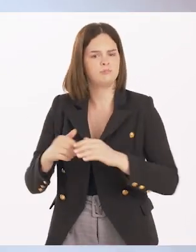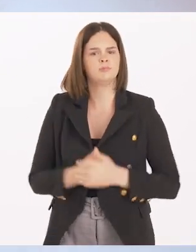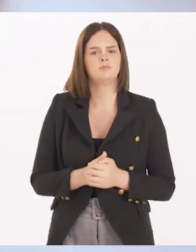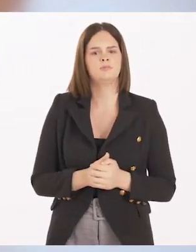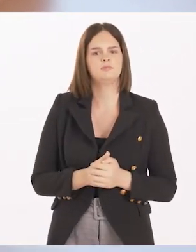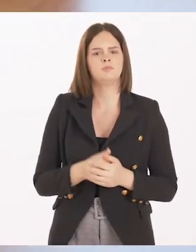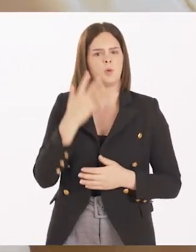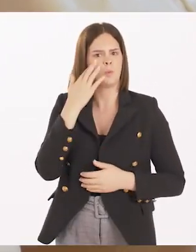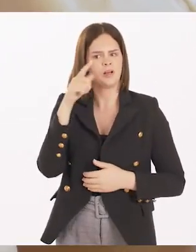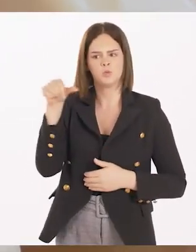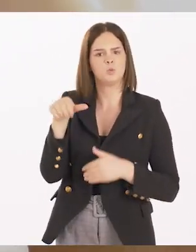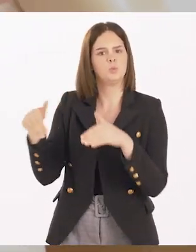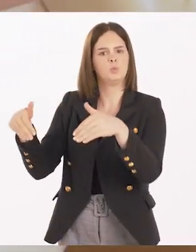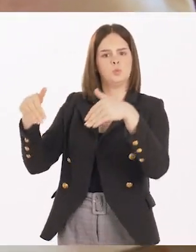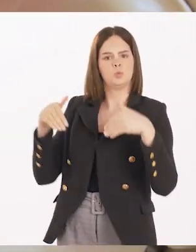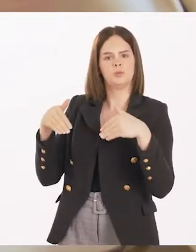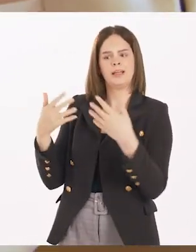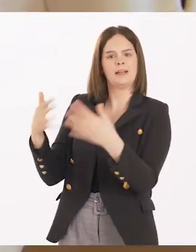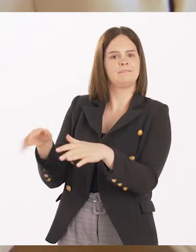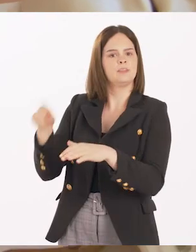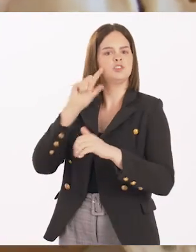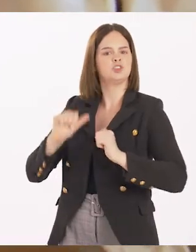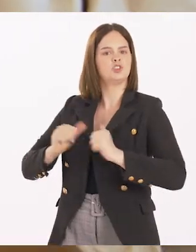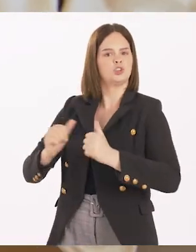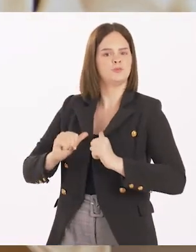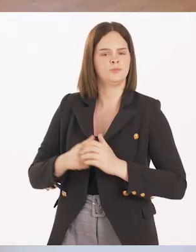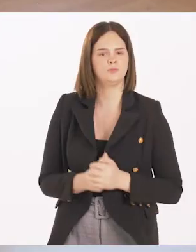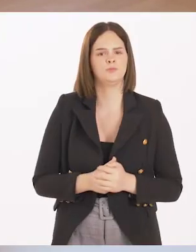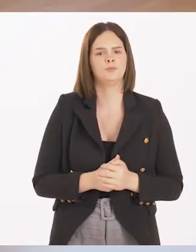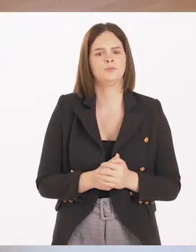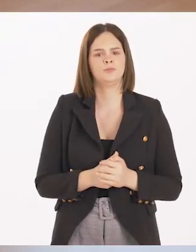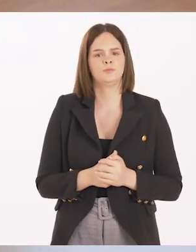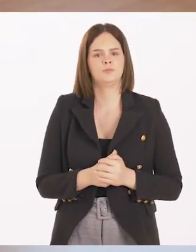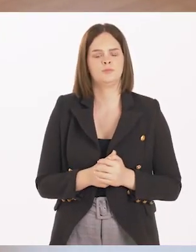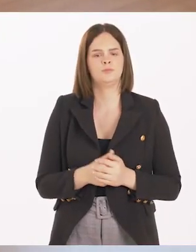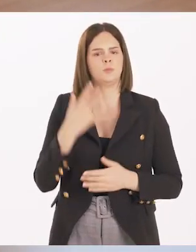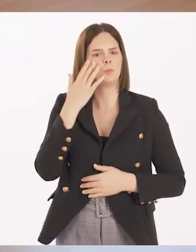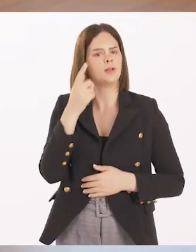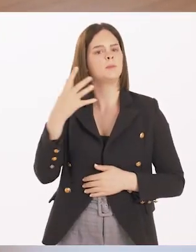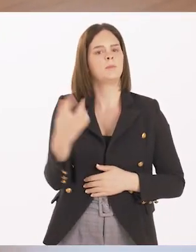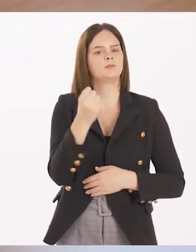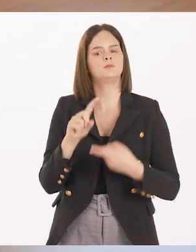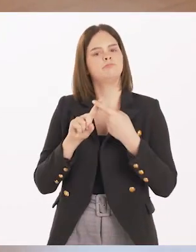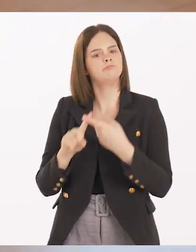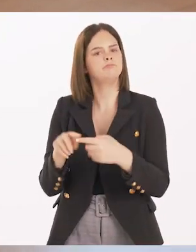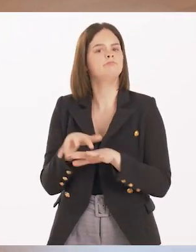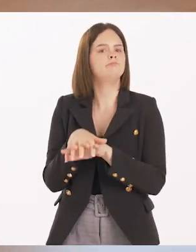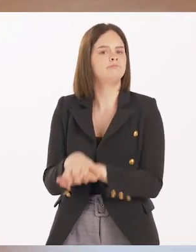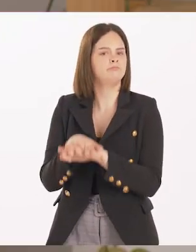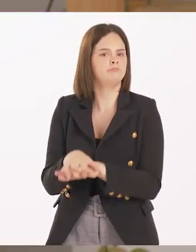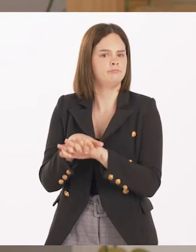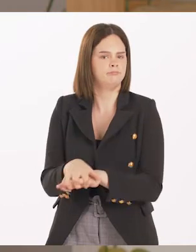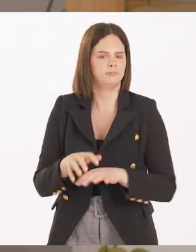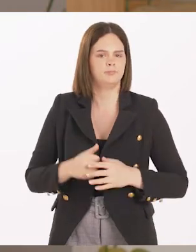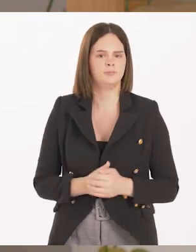patient's bare chest. When to move away from the patient. Shock advised. Stay clear of patient.